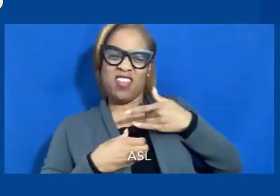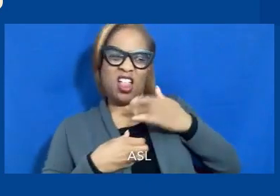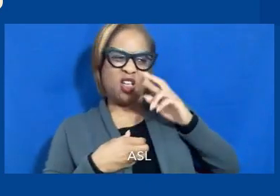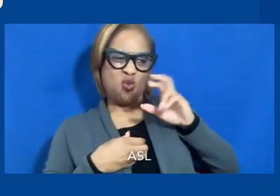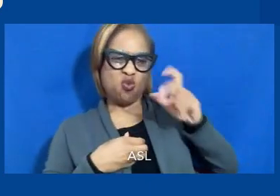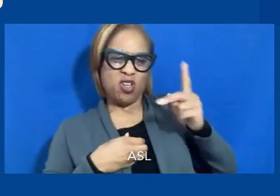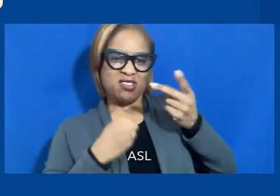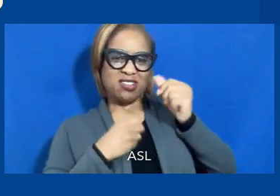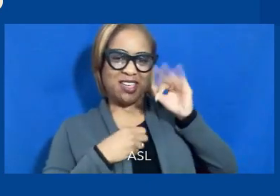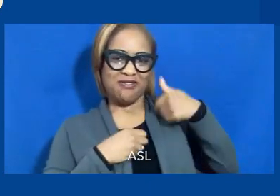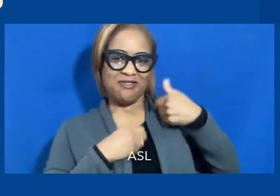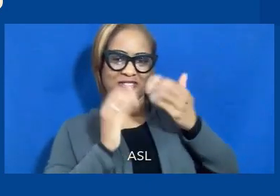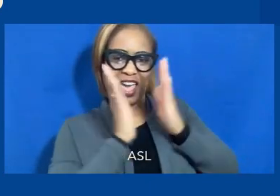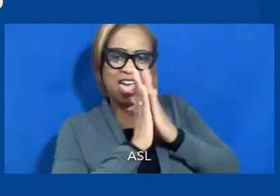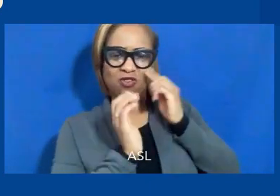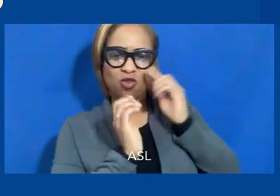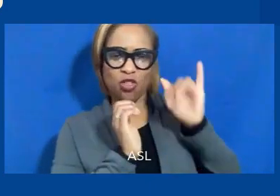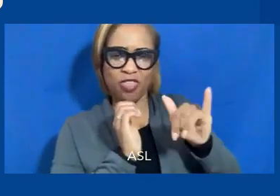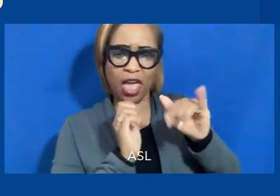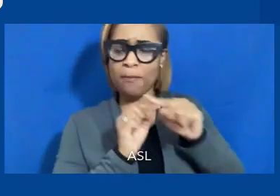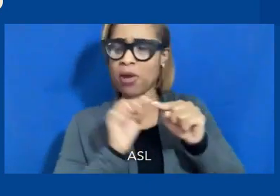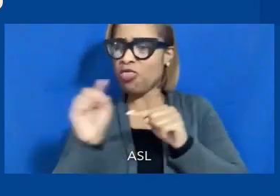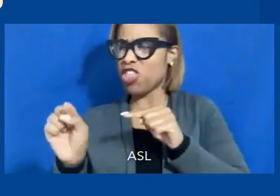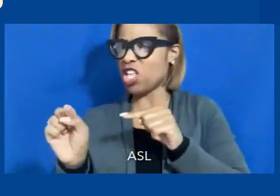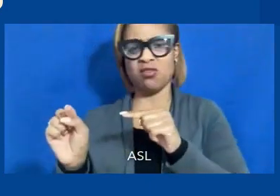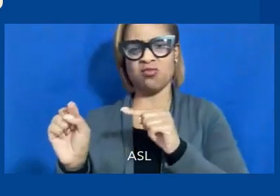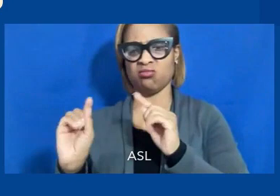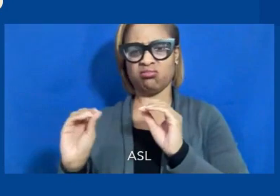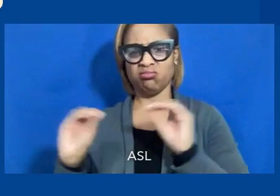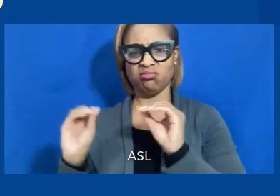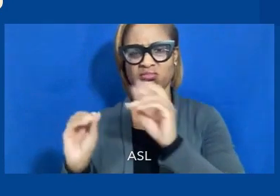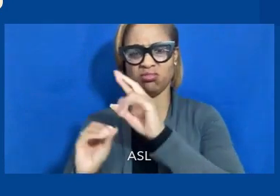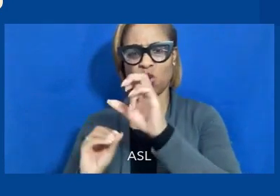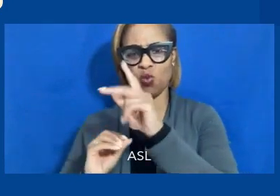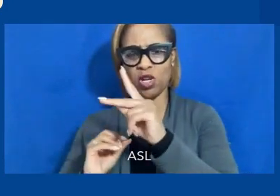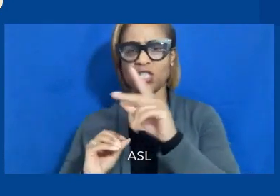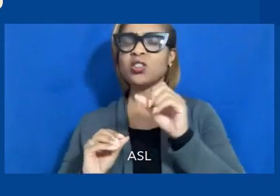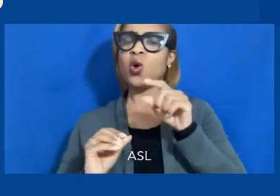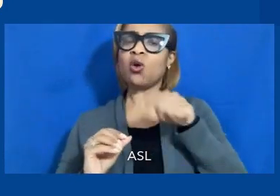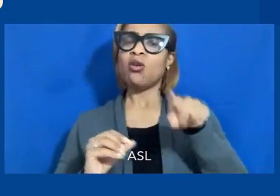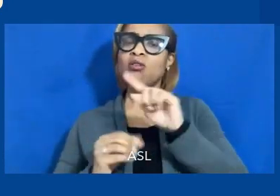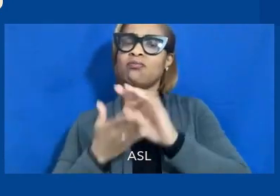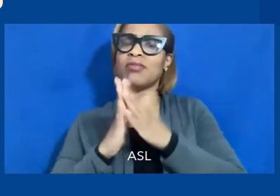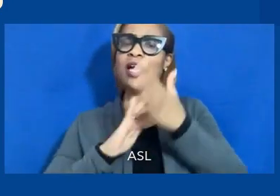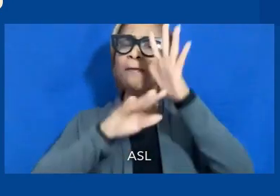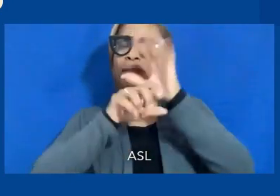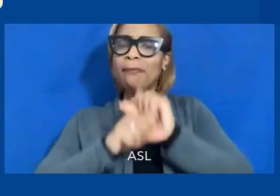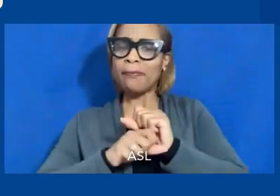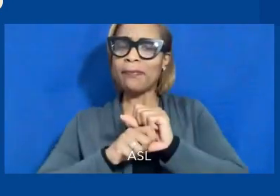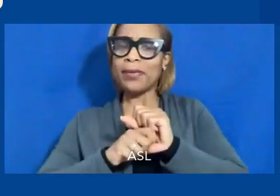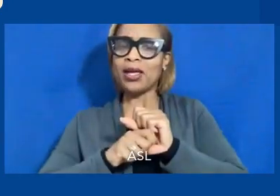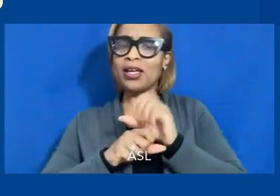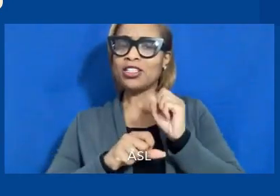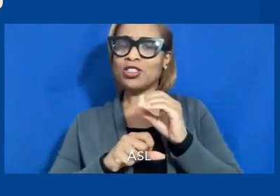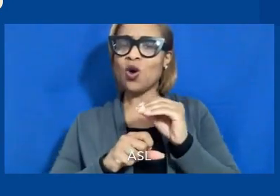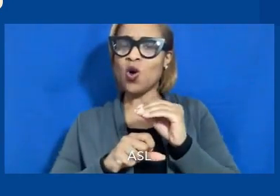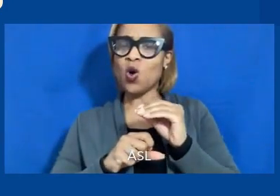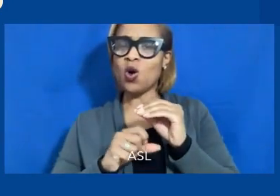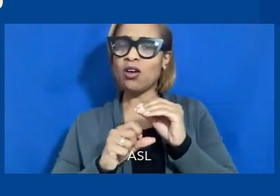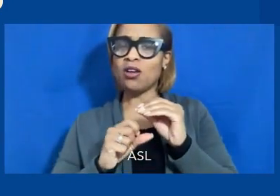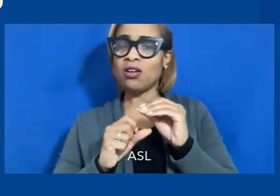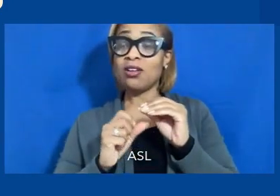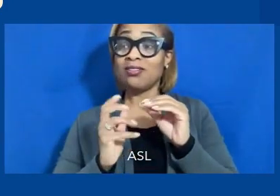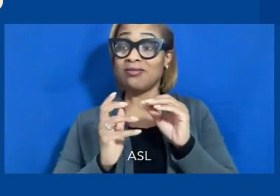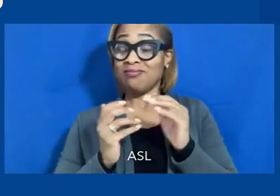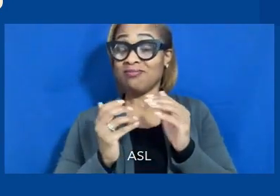way. When it's something that you get used to, it becomes it becomes easier to ask for it, which is one